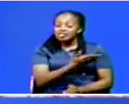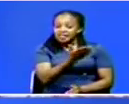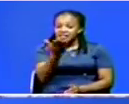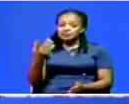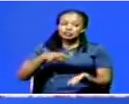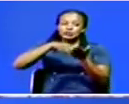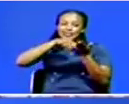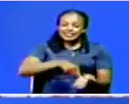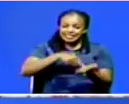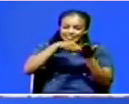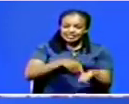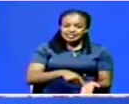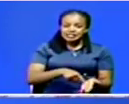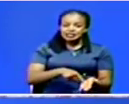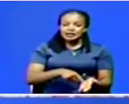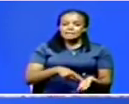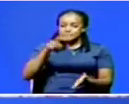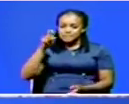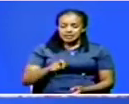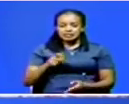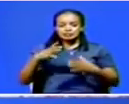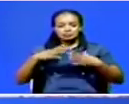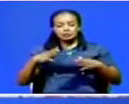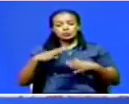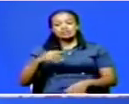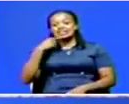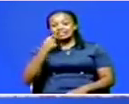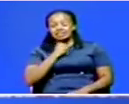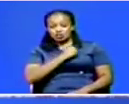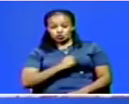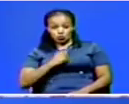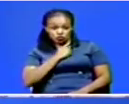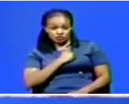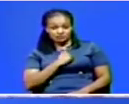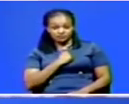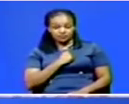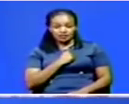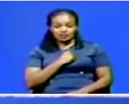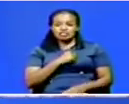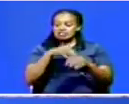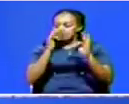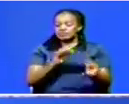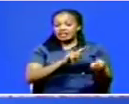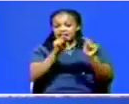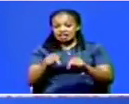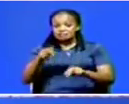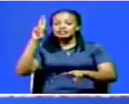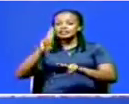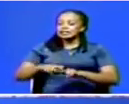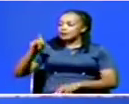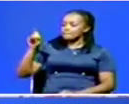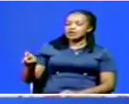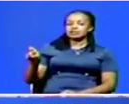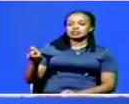that unless these people issue an apology, whoever is going to be the master of ceremony, if they come, let them sit wherever it is they are